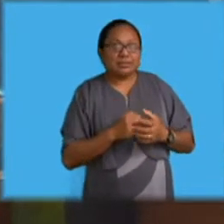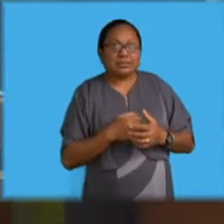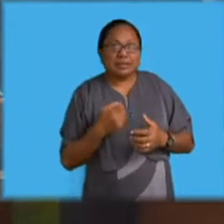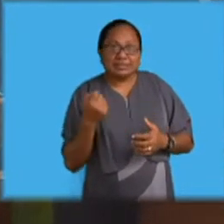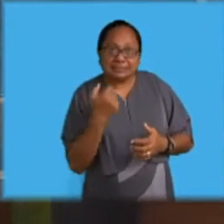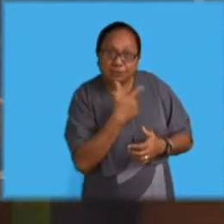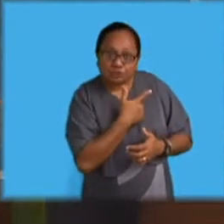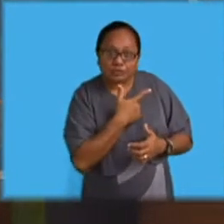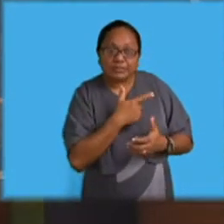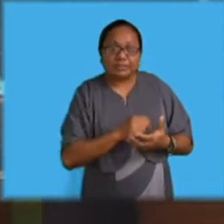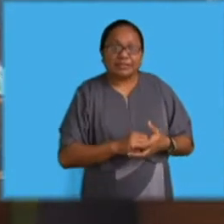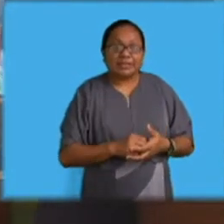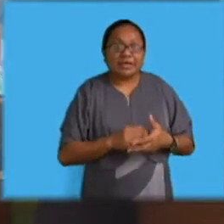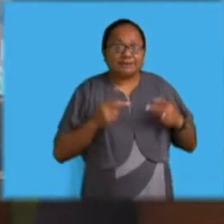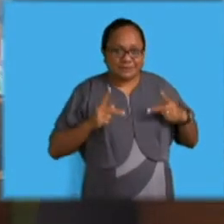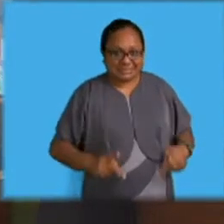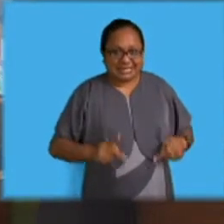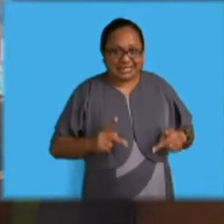physically.